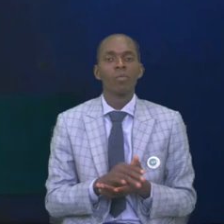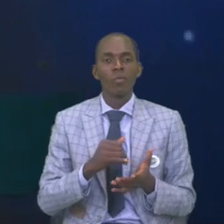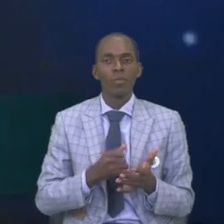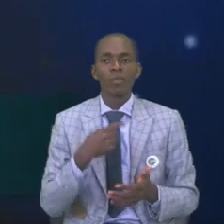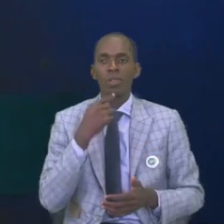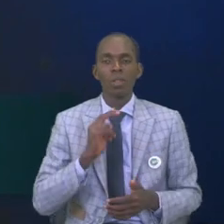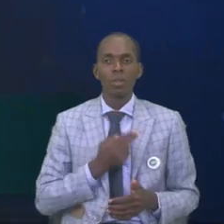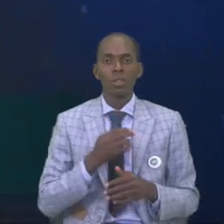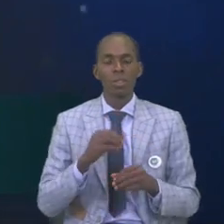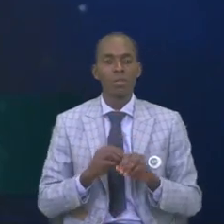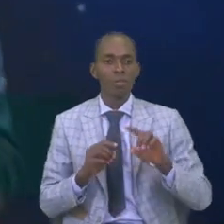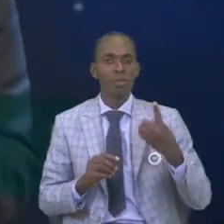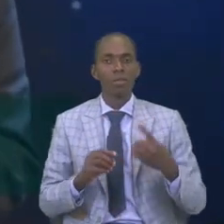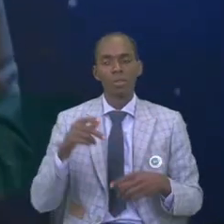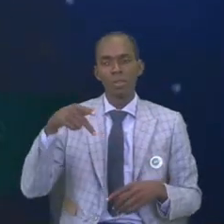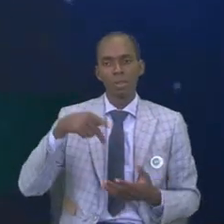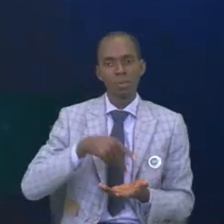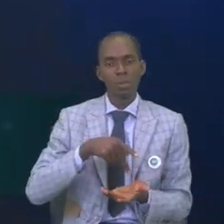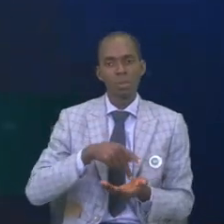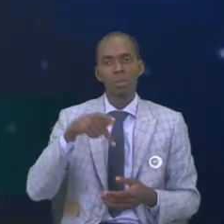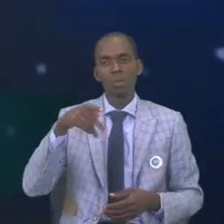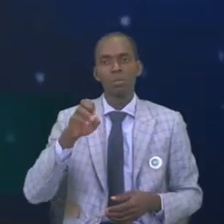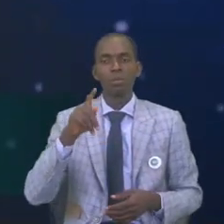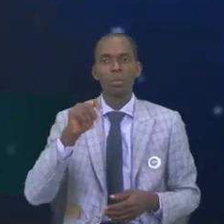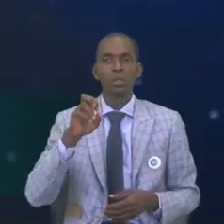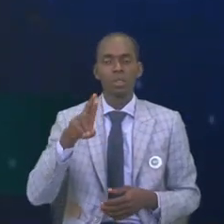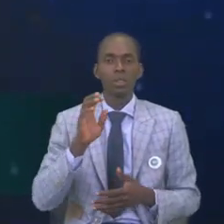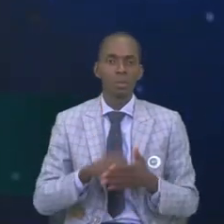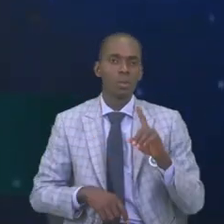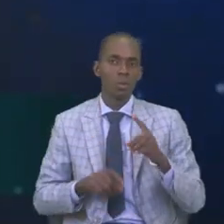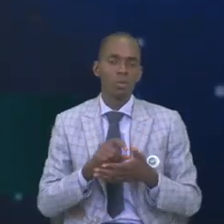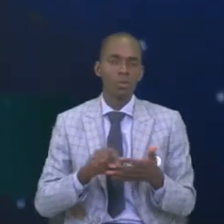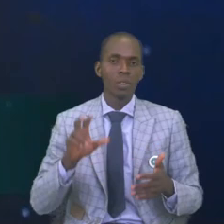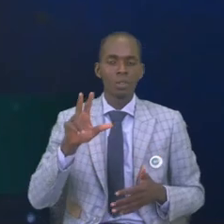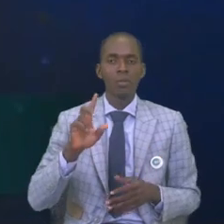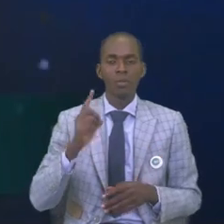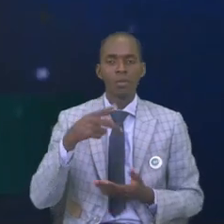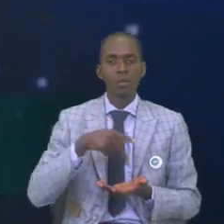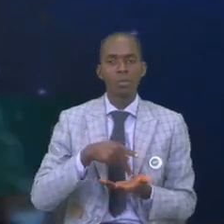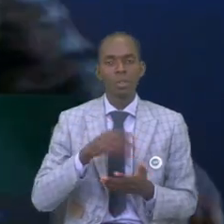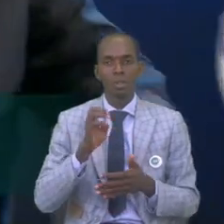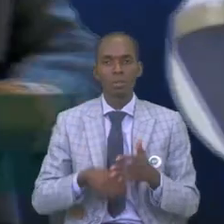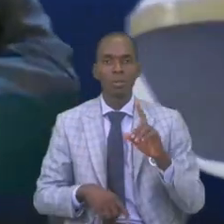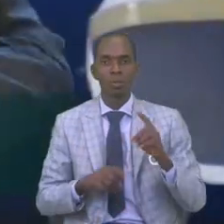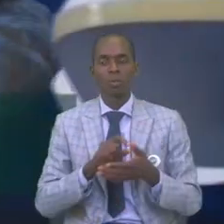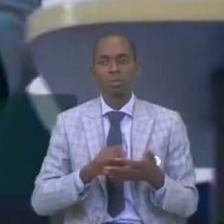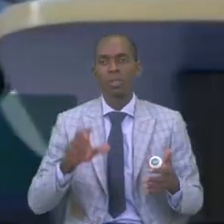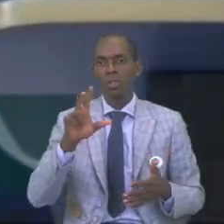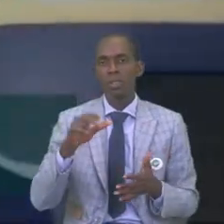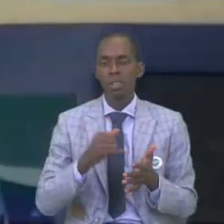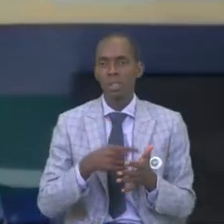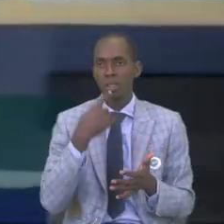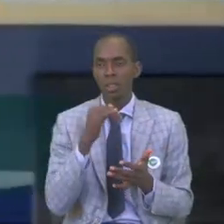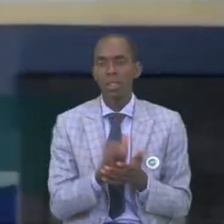1 Peter chapter 1, reading from verse 3. 1 Peter chapter 1, verse 3, it says, blessed